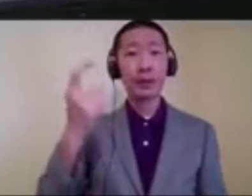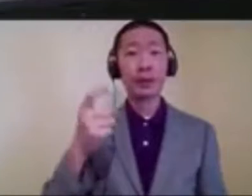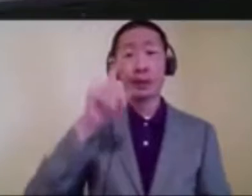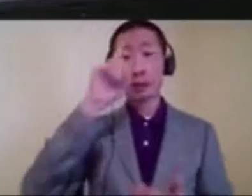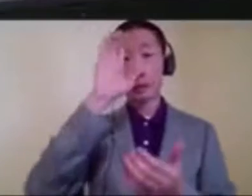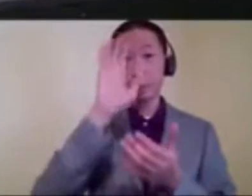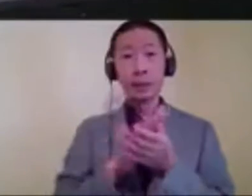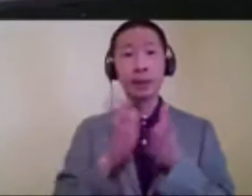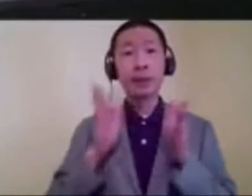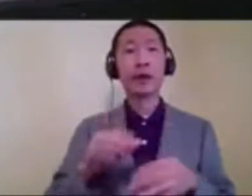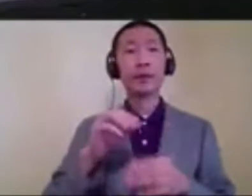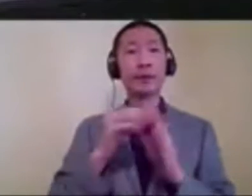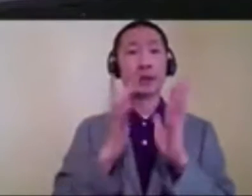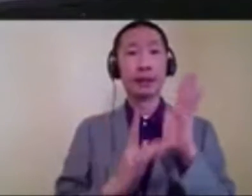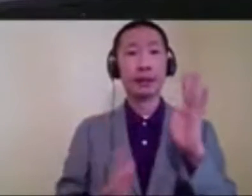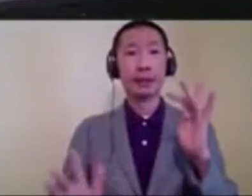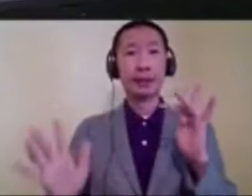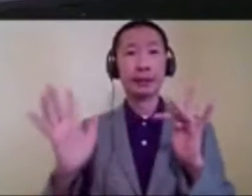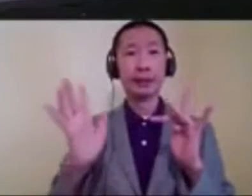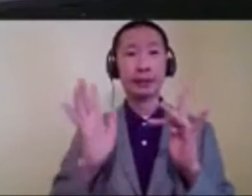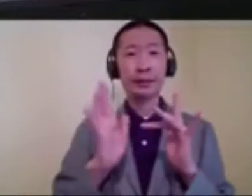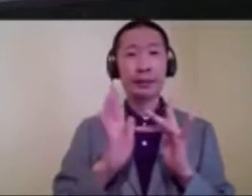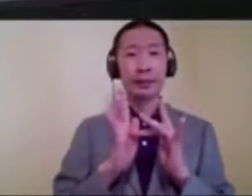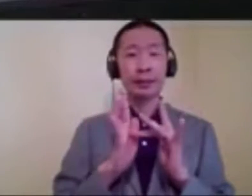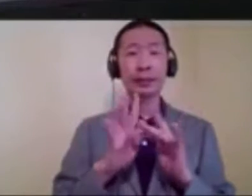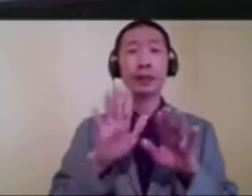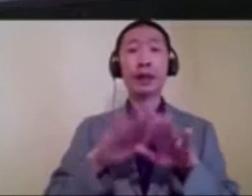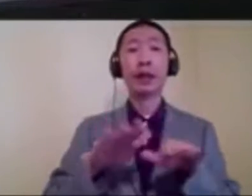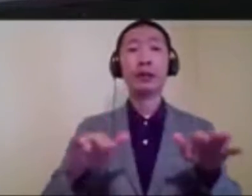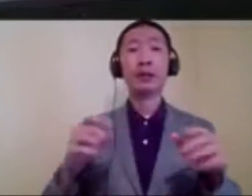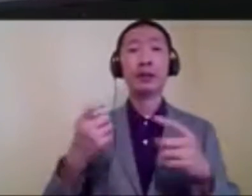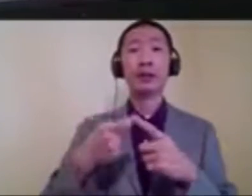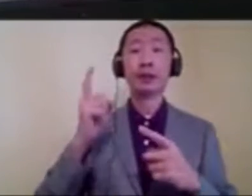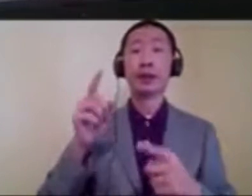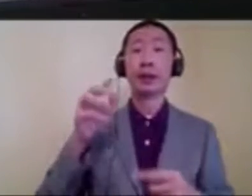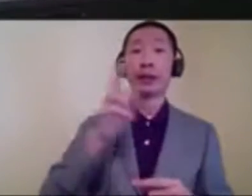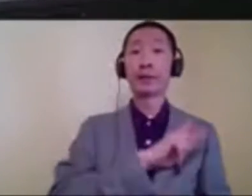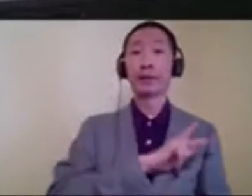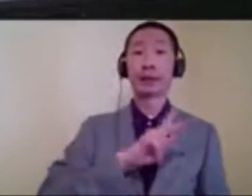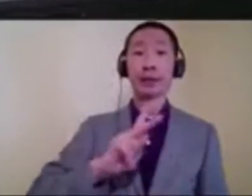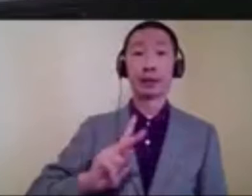in Jesus, children of the